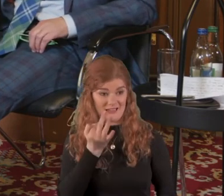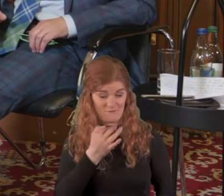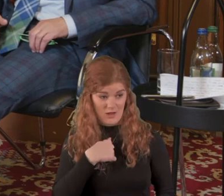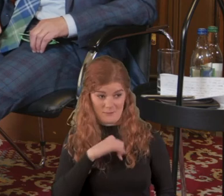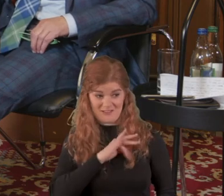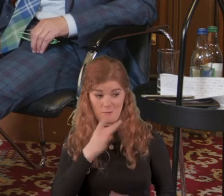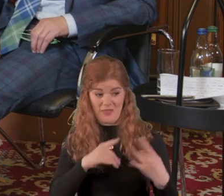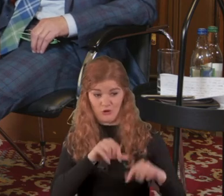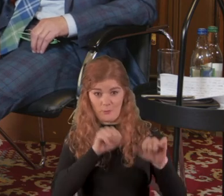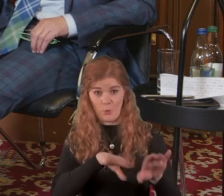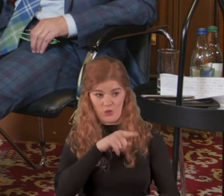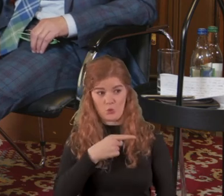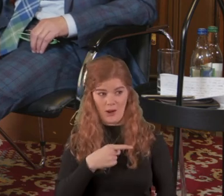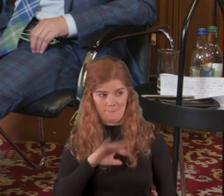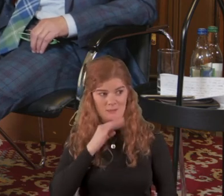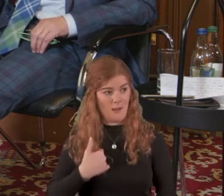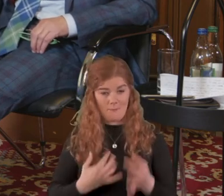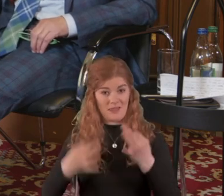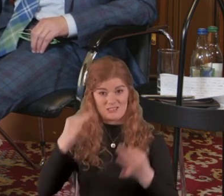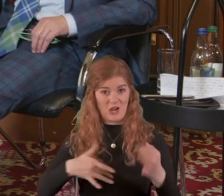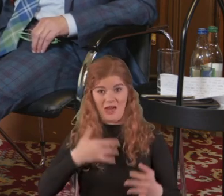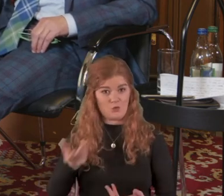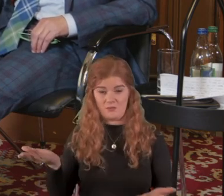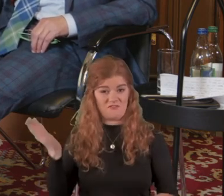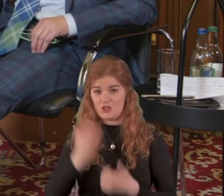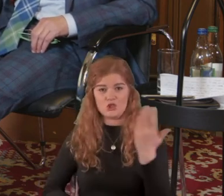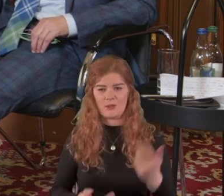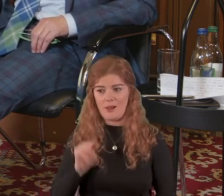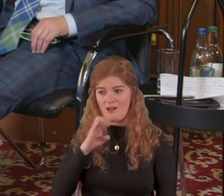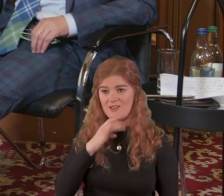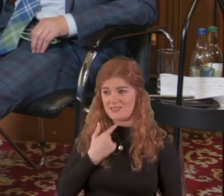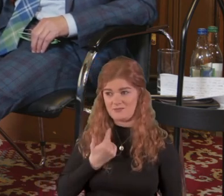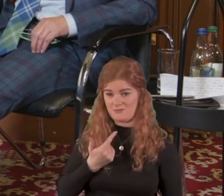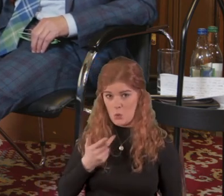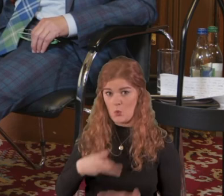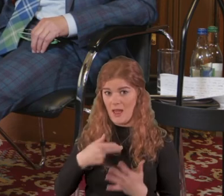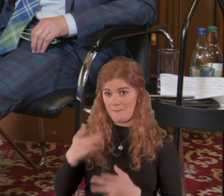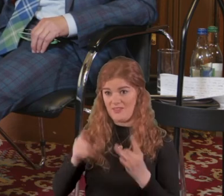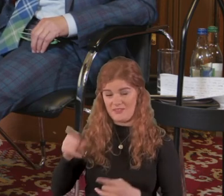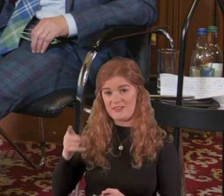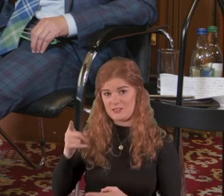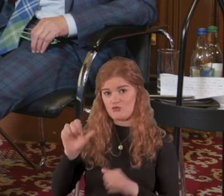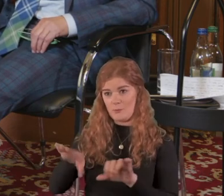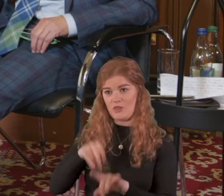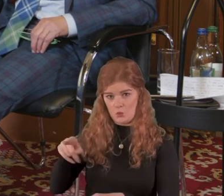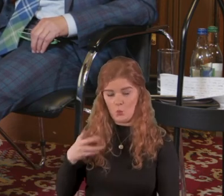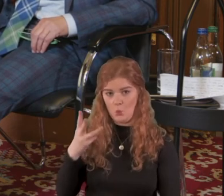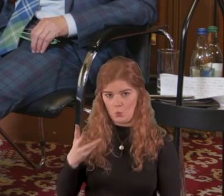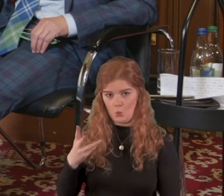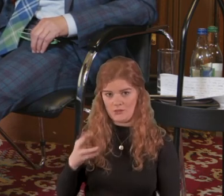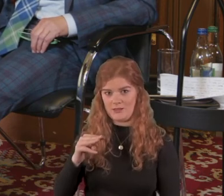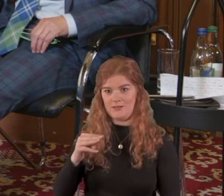that agreement with you, it would cost me my political life. And Collins says, when I make this agreement with you, it will cost you my actual life.